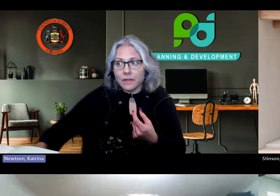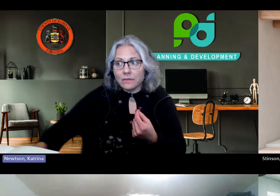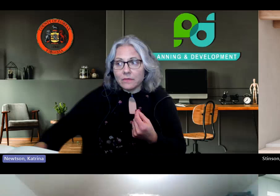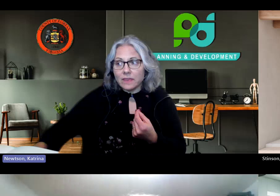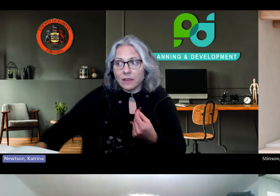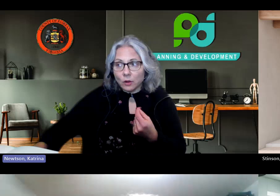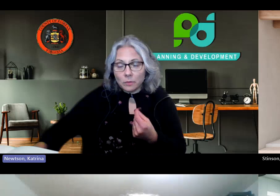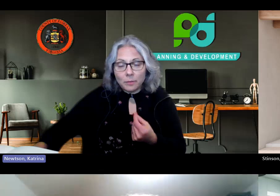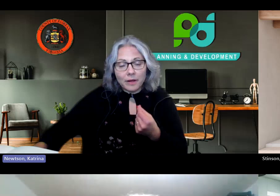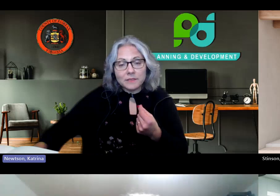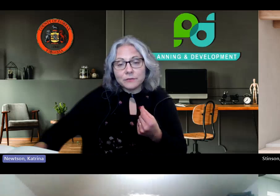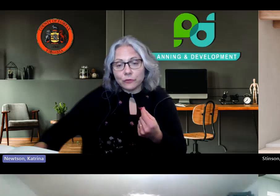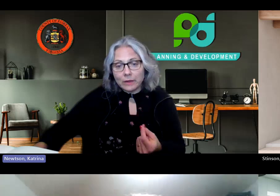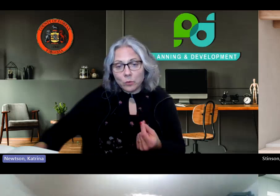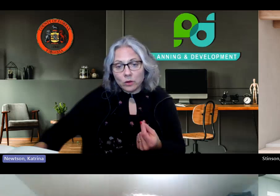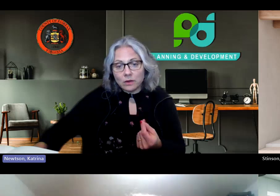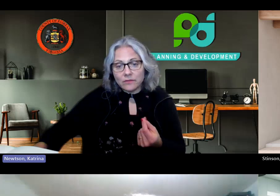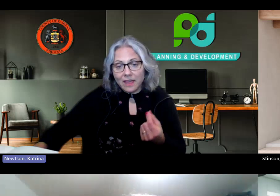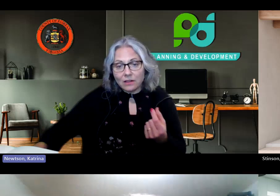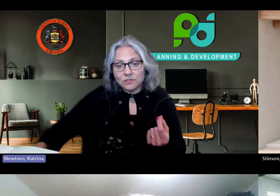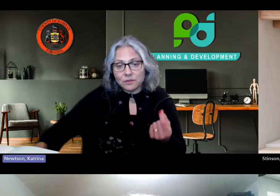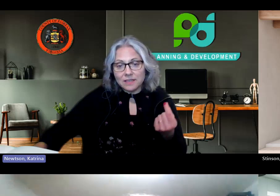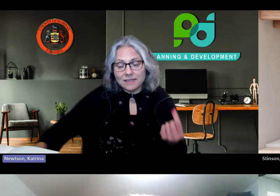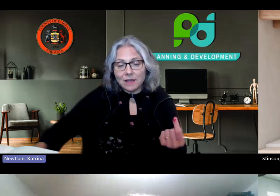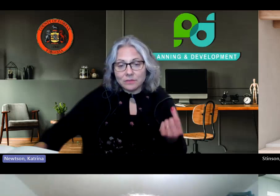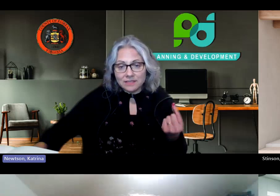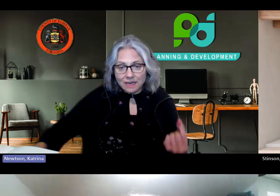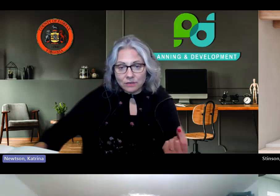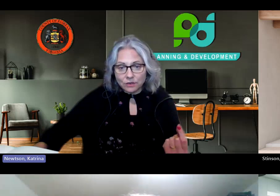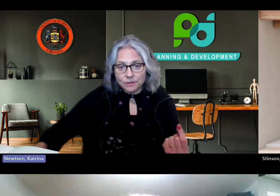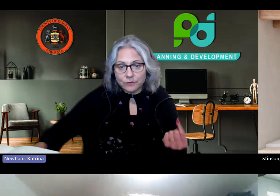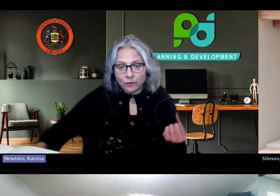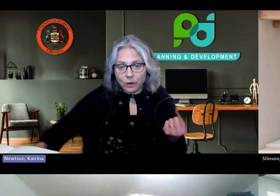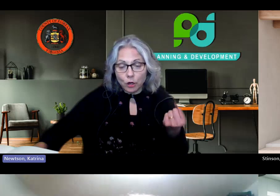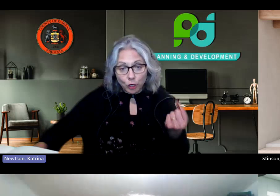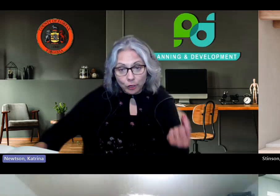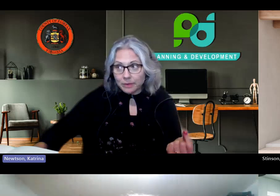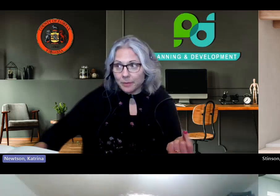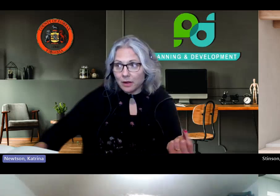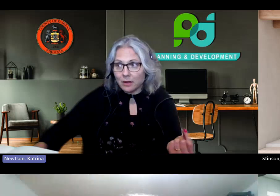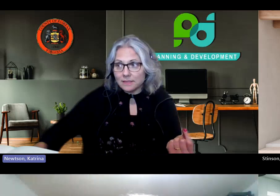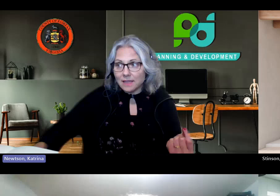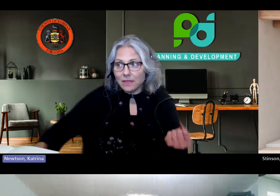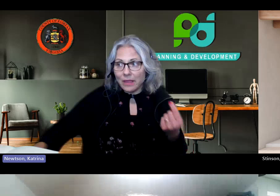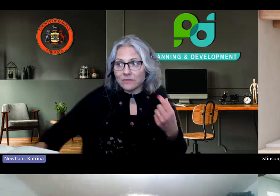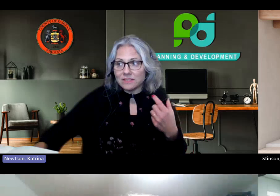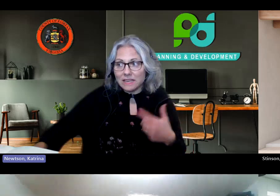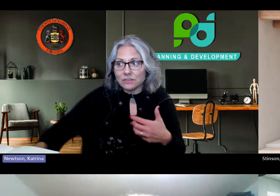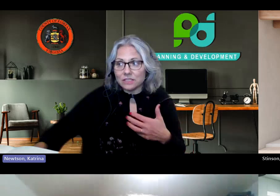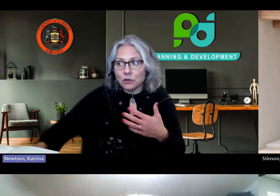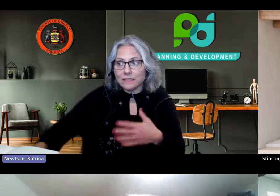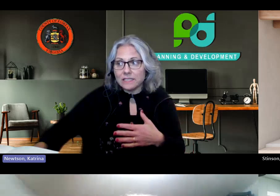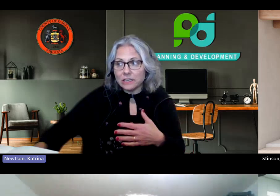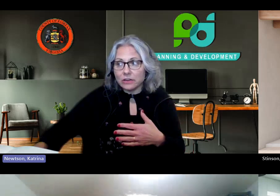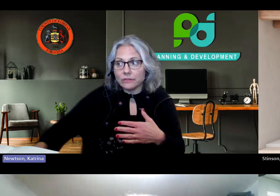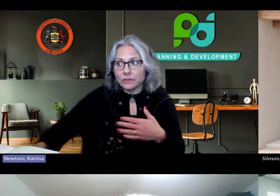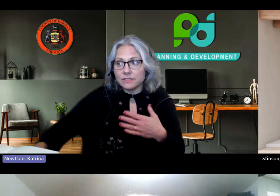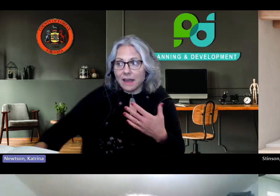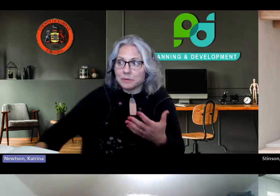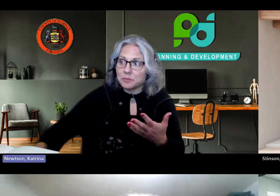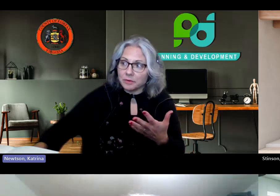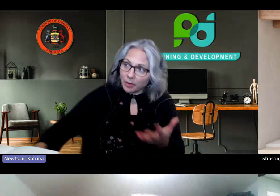the urban parks framework that also sends out standards for urban parks. And then we have standards and